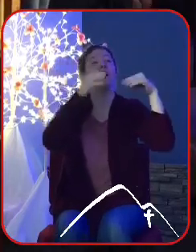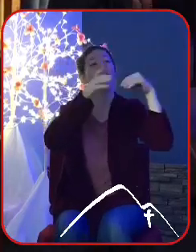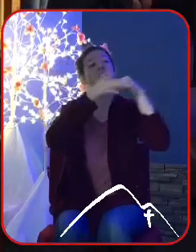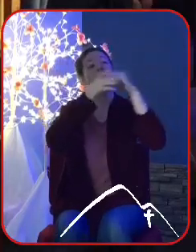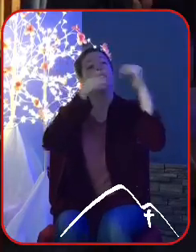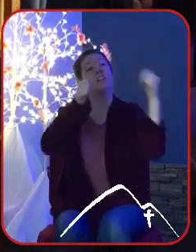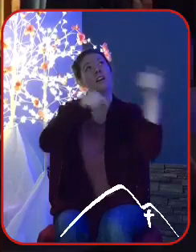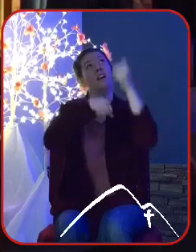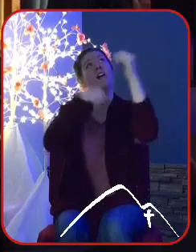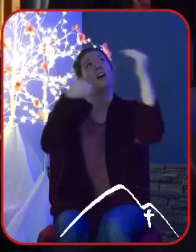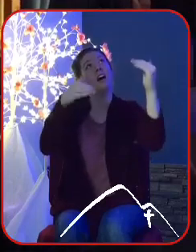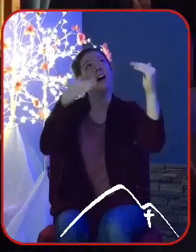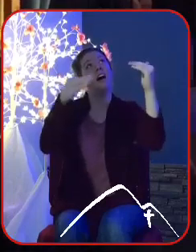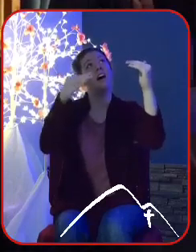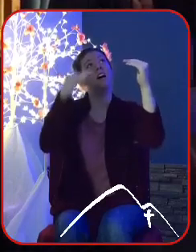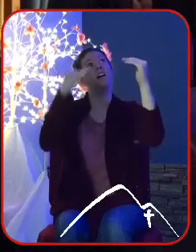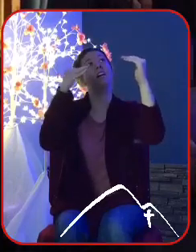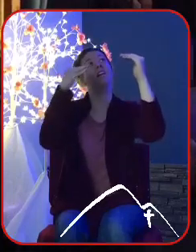Hosanna in the